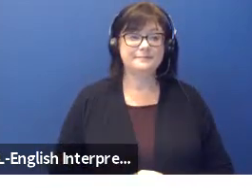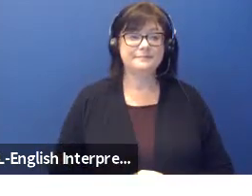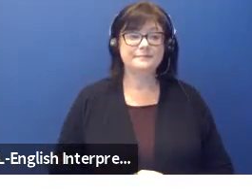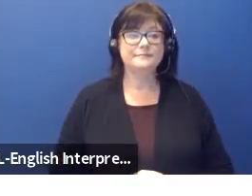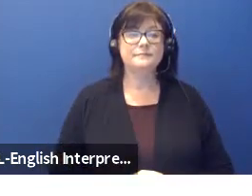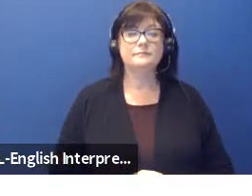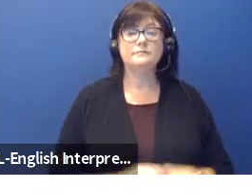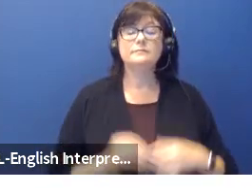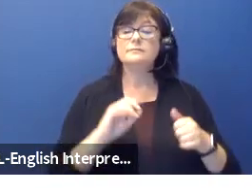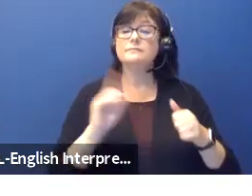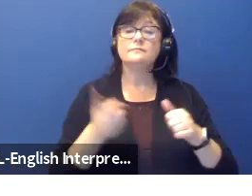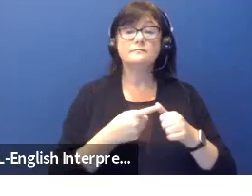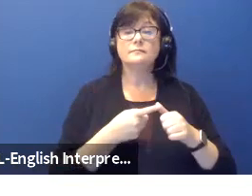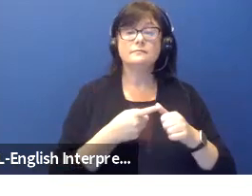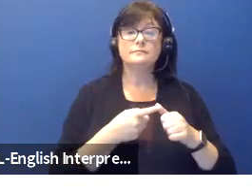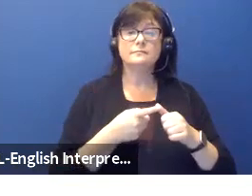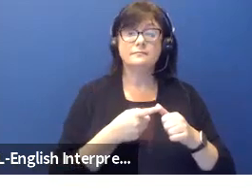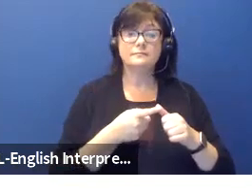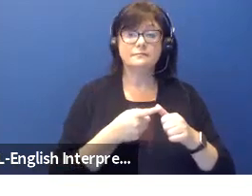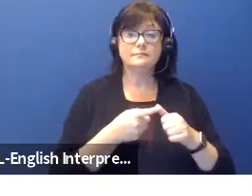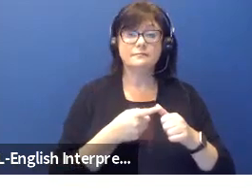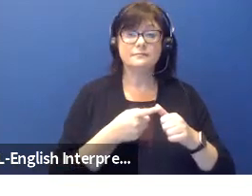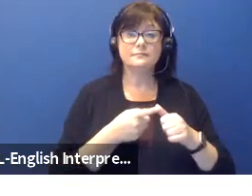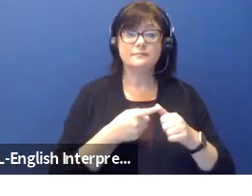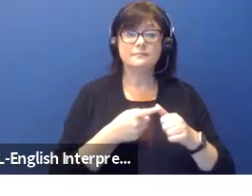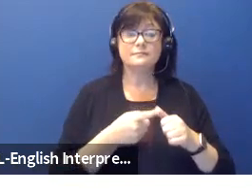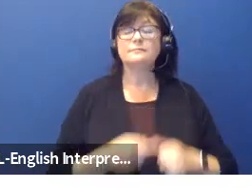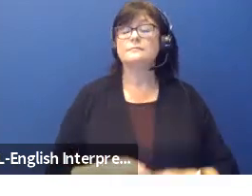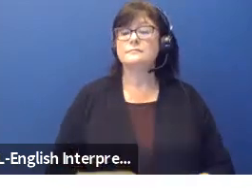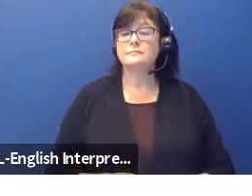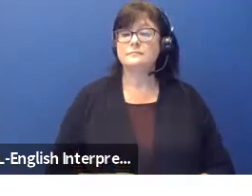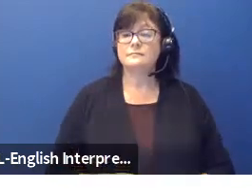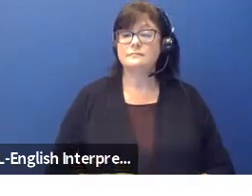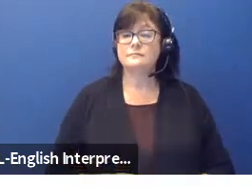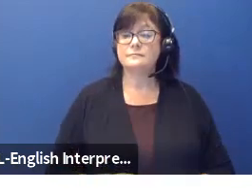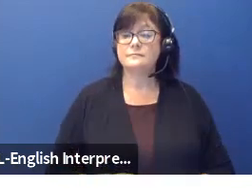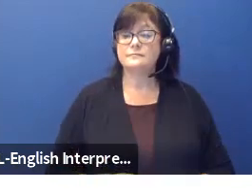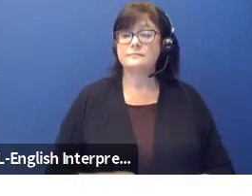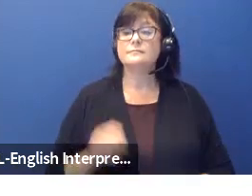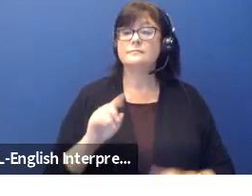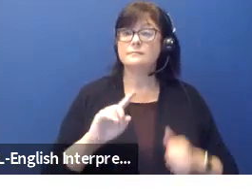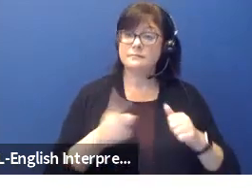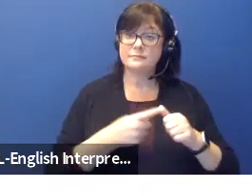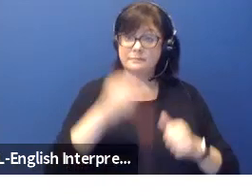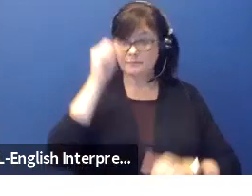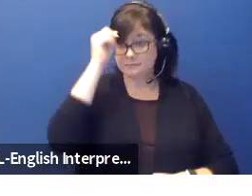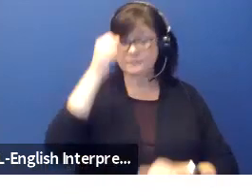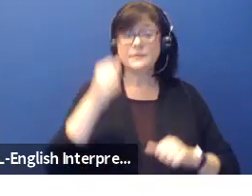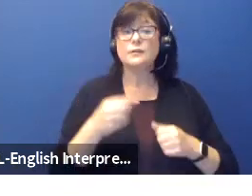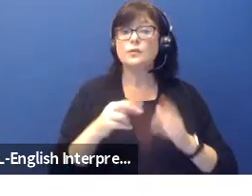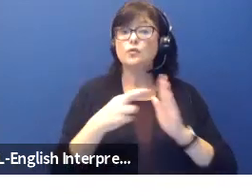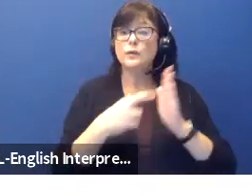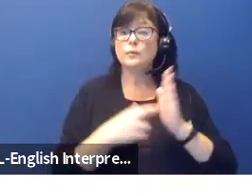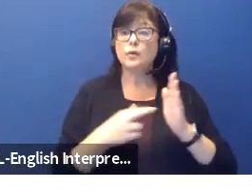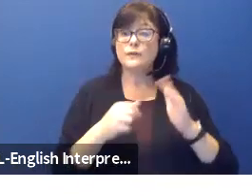So let's just start with a little bit of a reminder to ourselves of all these various reports that are available to us in